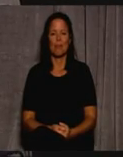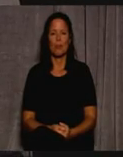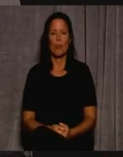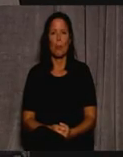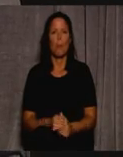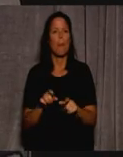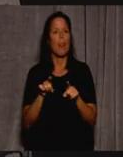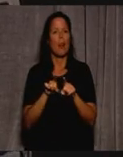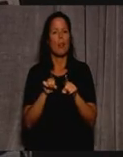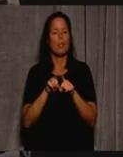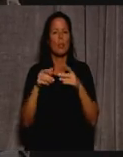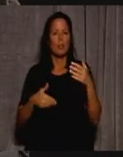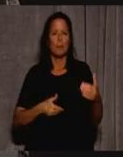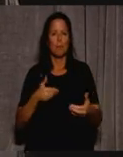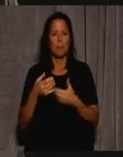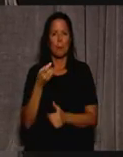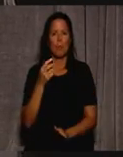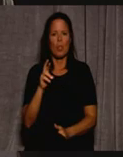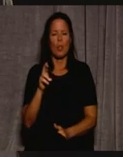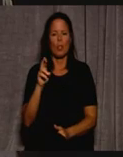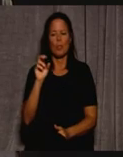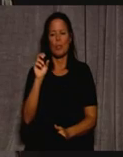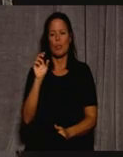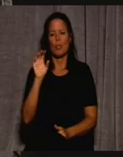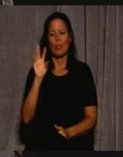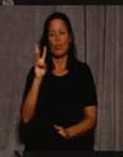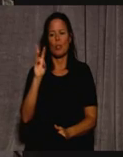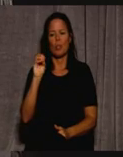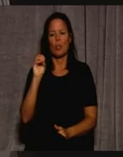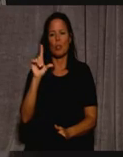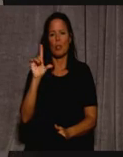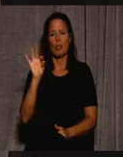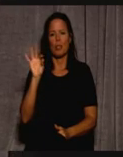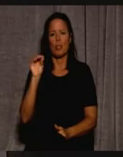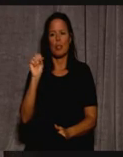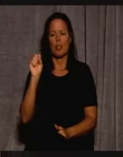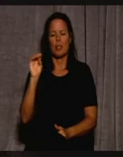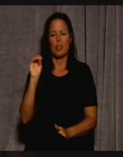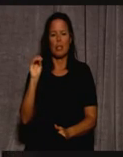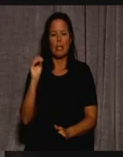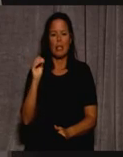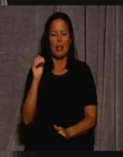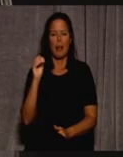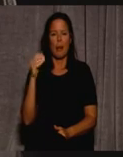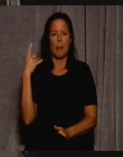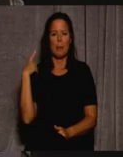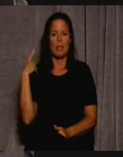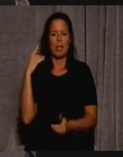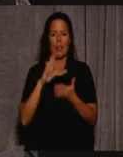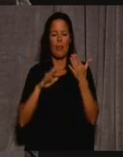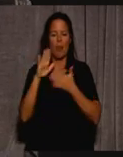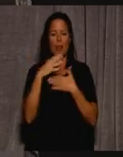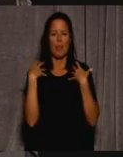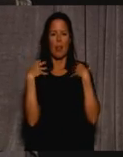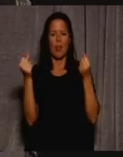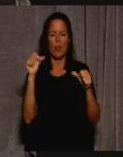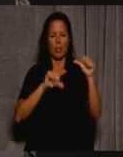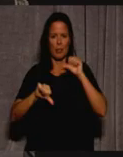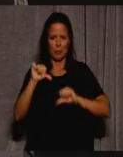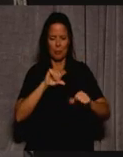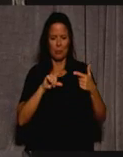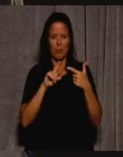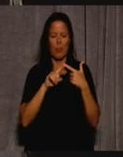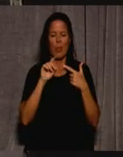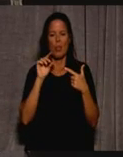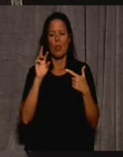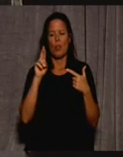I would also like to introduce Dr. Stanley Wilson, Dean of the College of Healthcare Sciences, Dr. Marcella Rutherford,